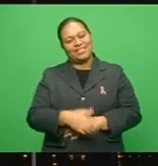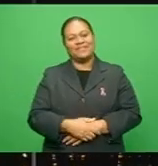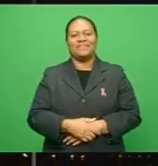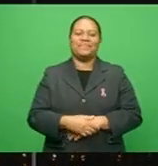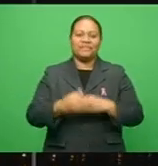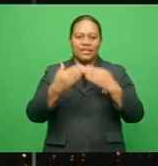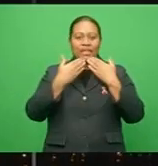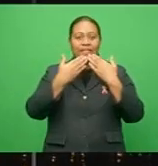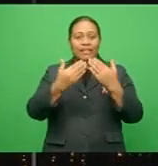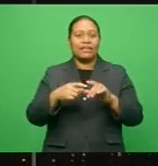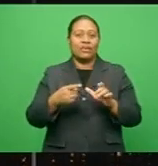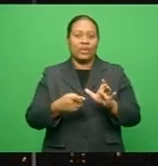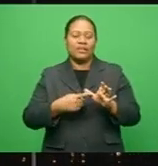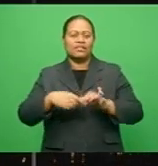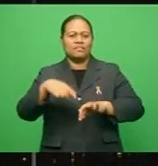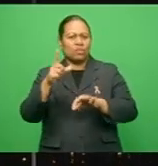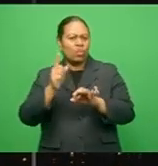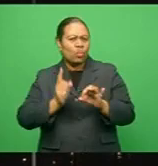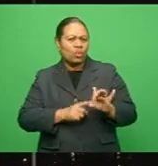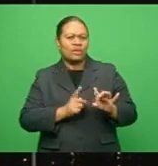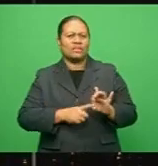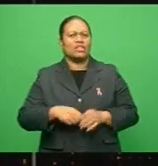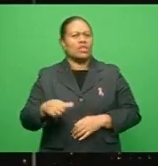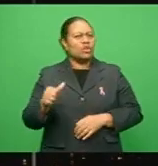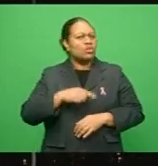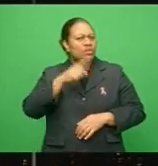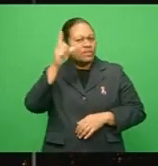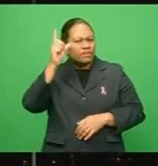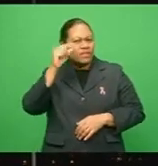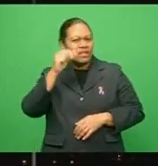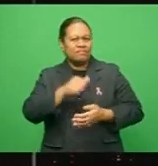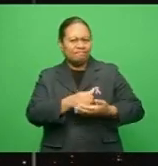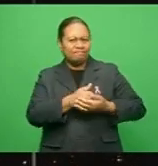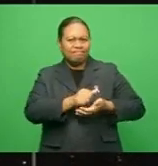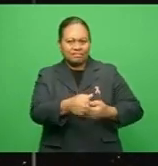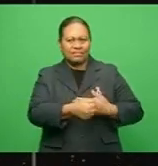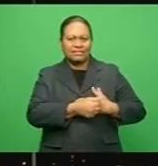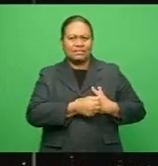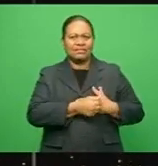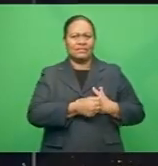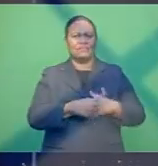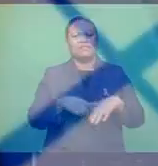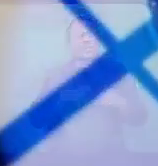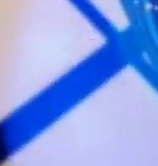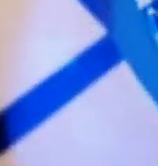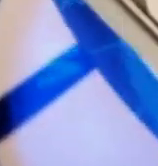Thanks so much for that, Angie. In Fijian Pulse, we asked, should Fijians keep fire safety equipment in their homes?